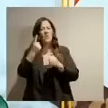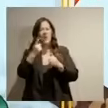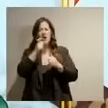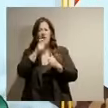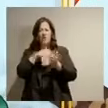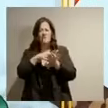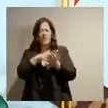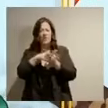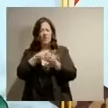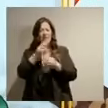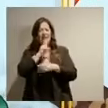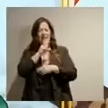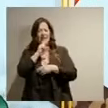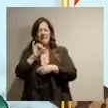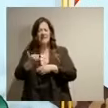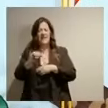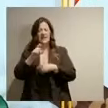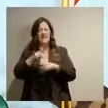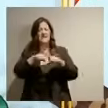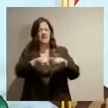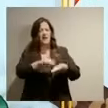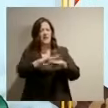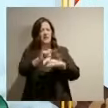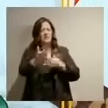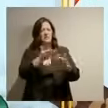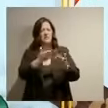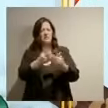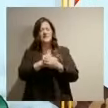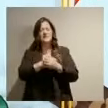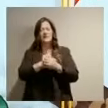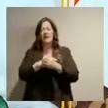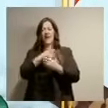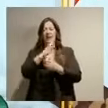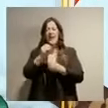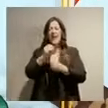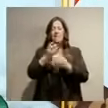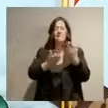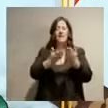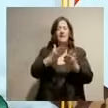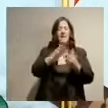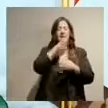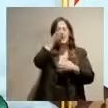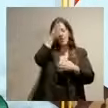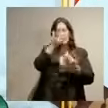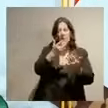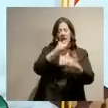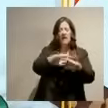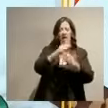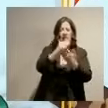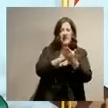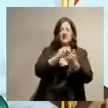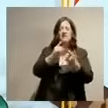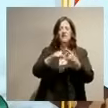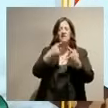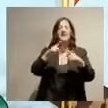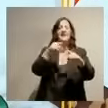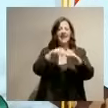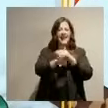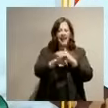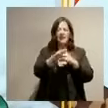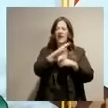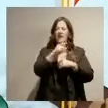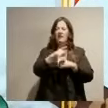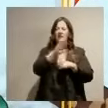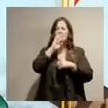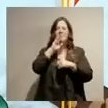stage has to do it leaner and they were expecting a childcare slot, what do you say to the families that were hoping to get into something like